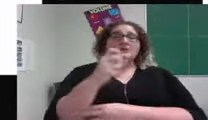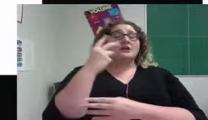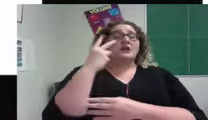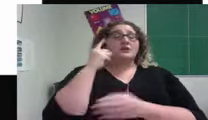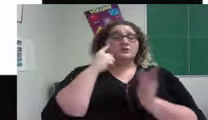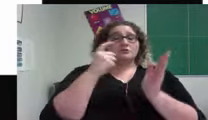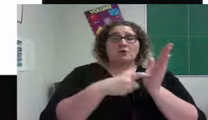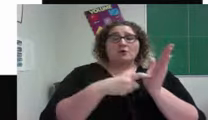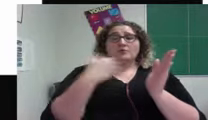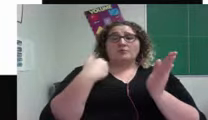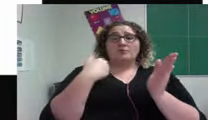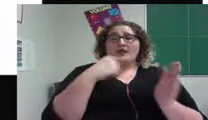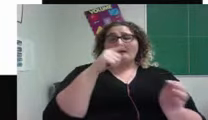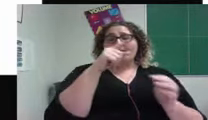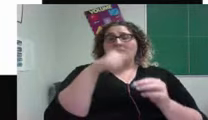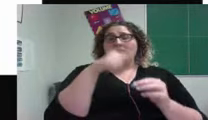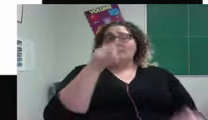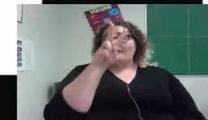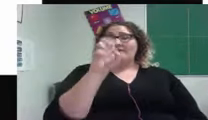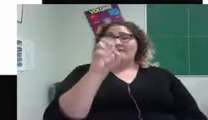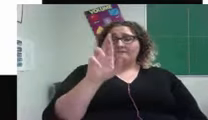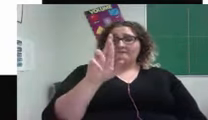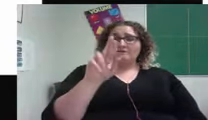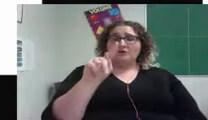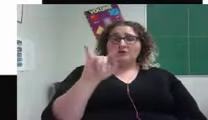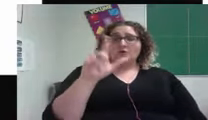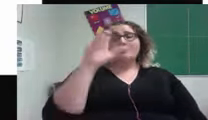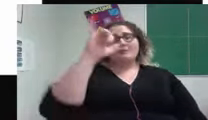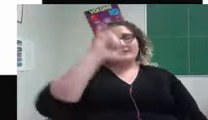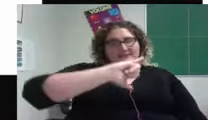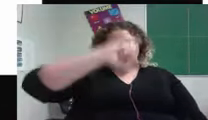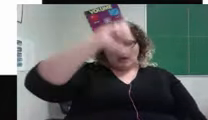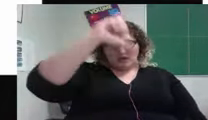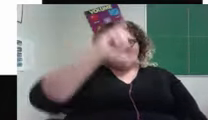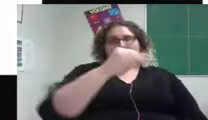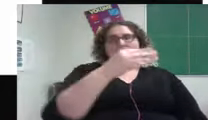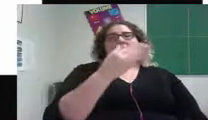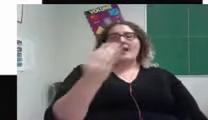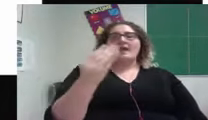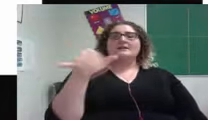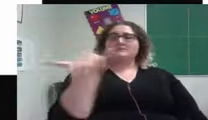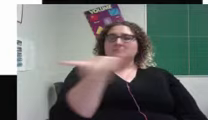So I can say 3x equals 2x plus